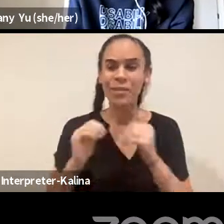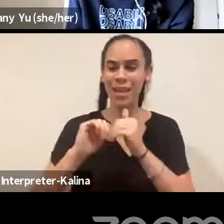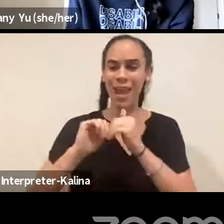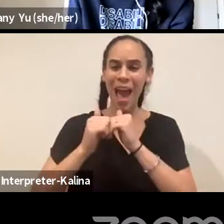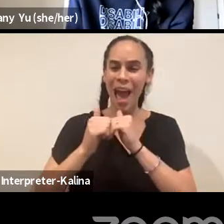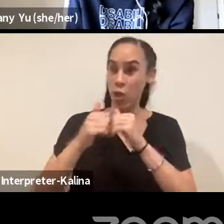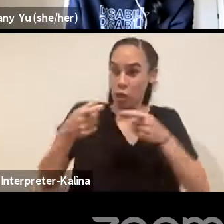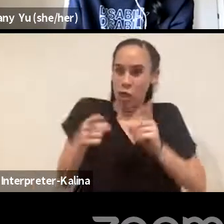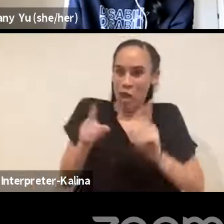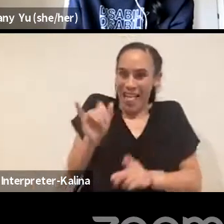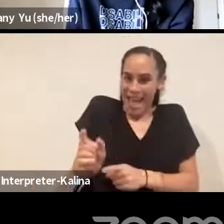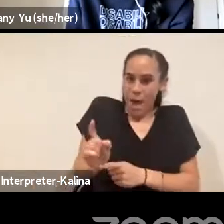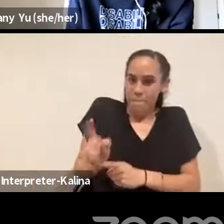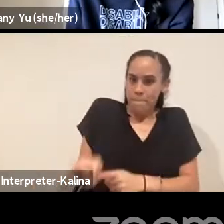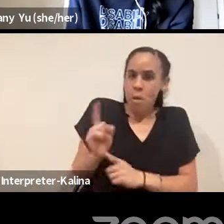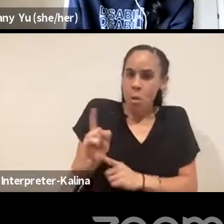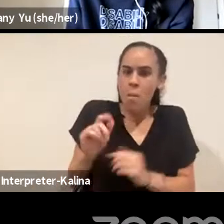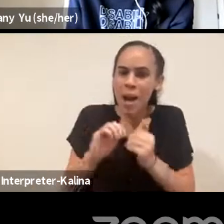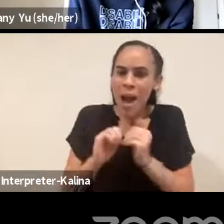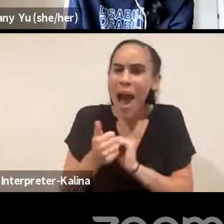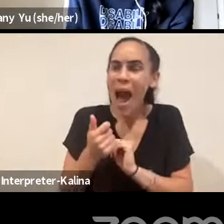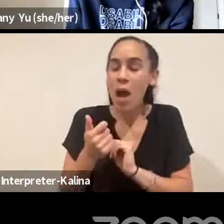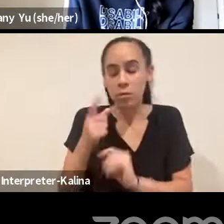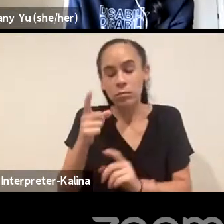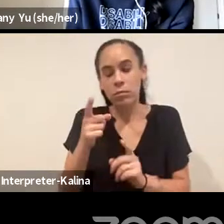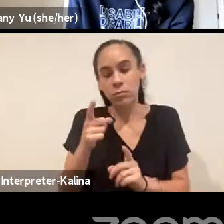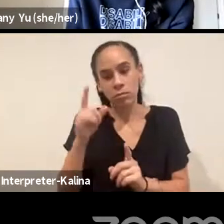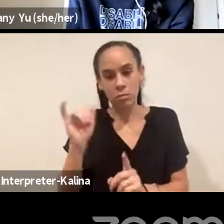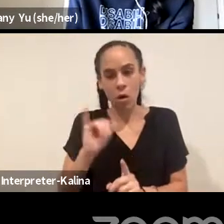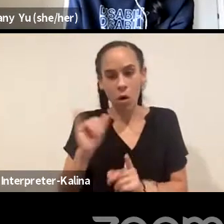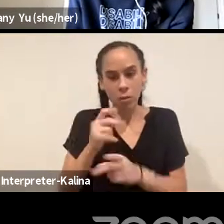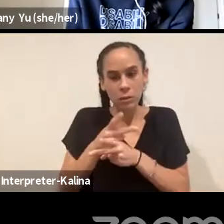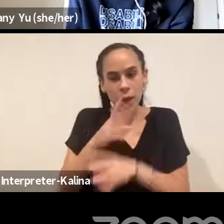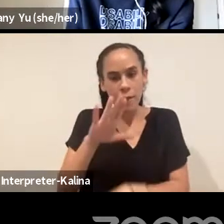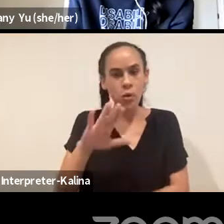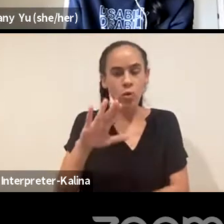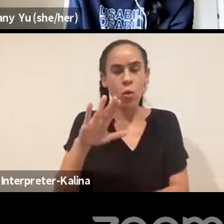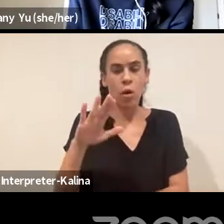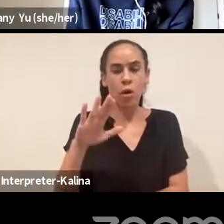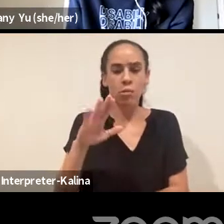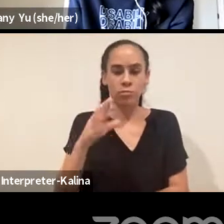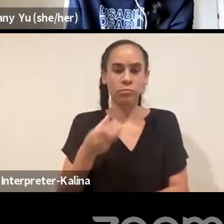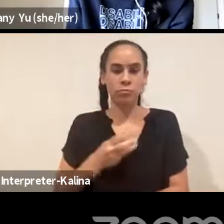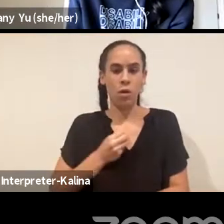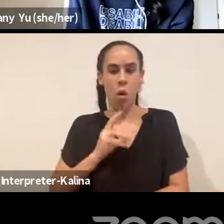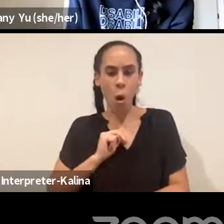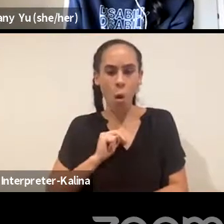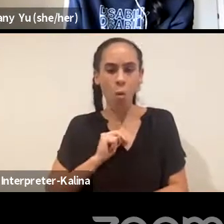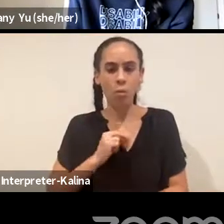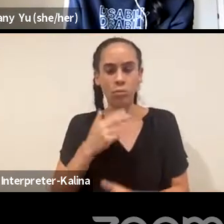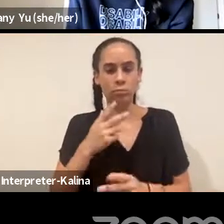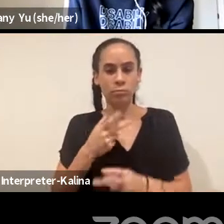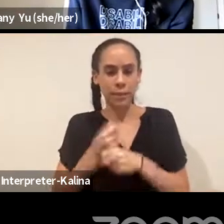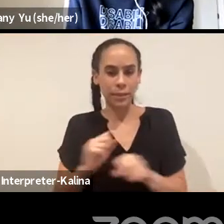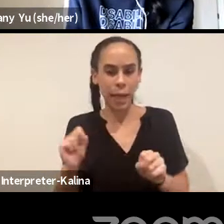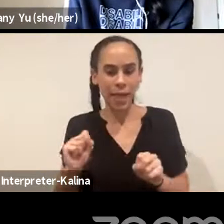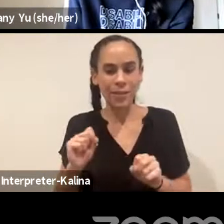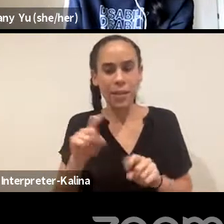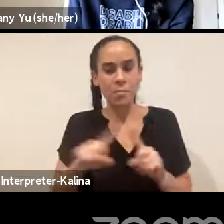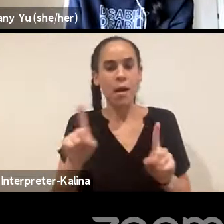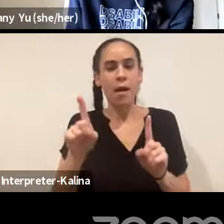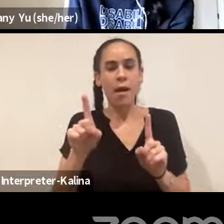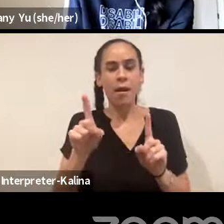moment, being mindful of your own well-being and safety, as others have said, be an ally,